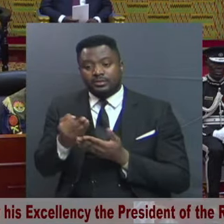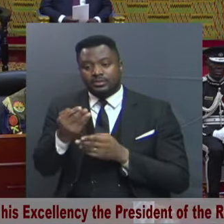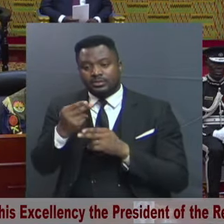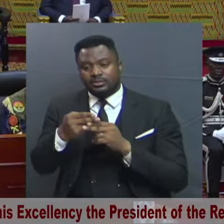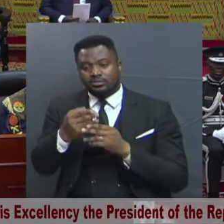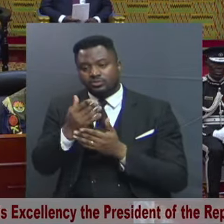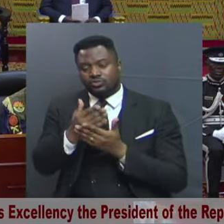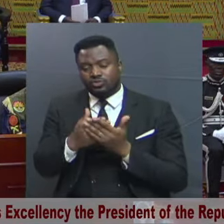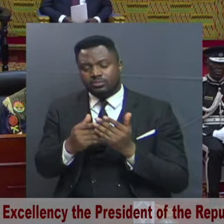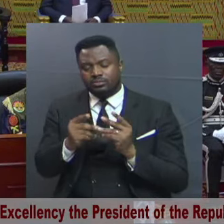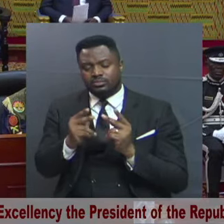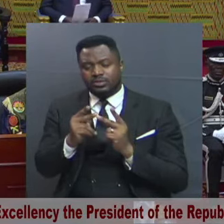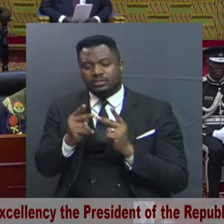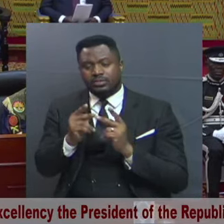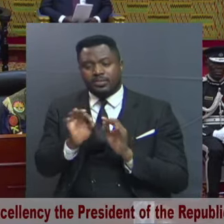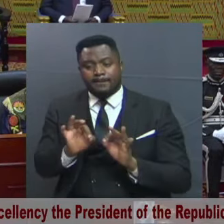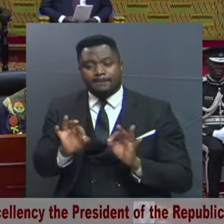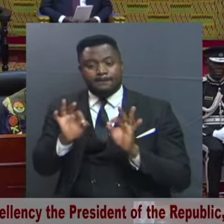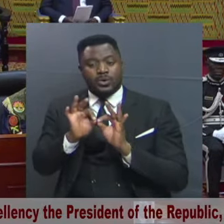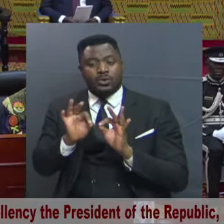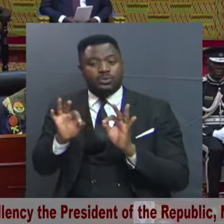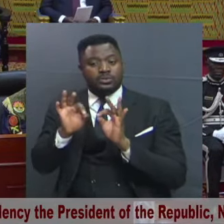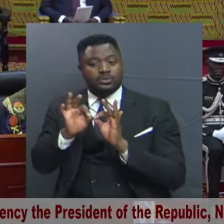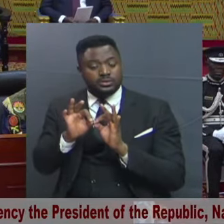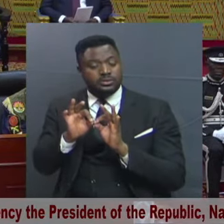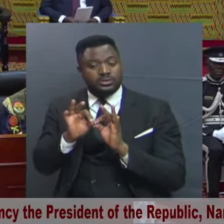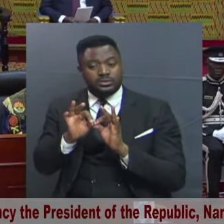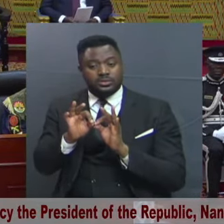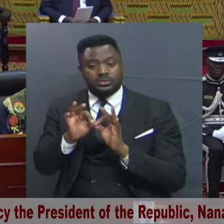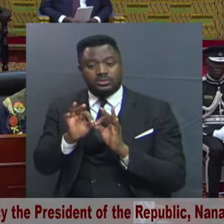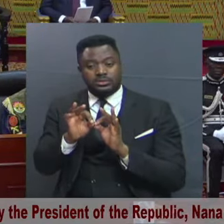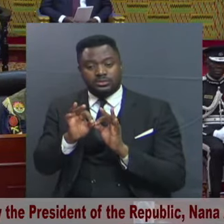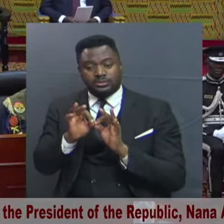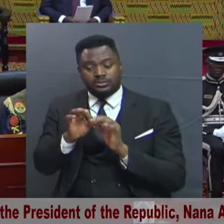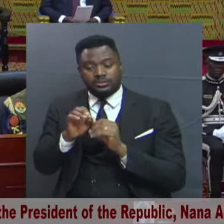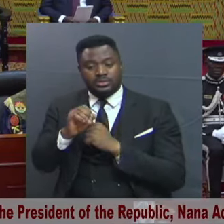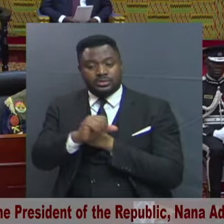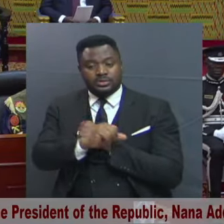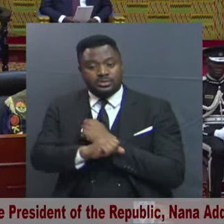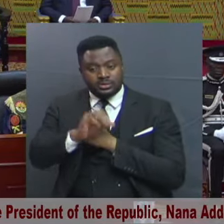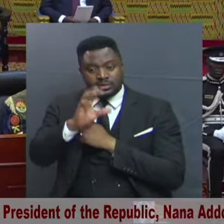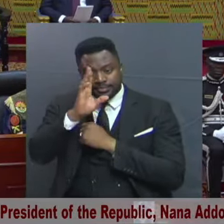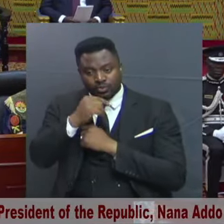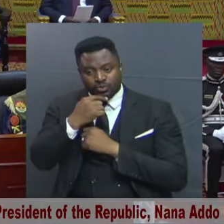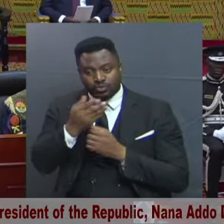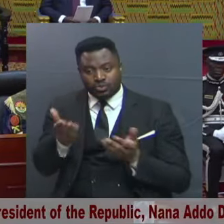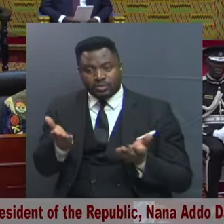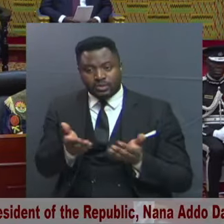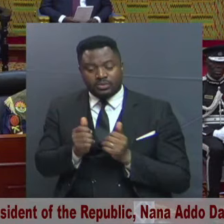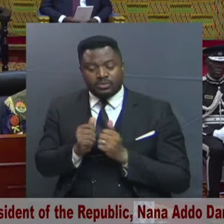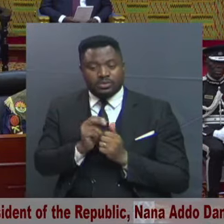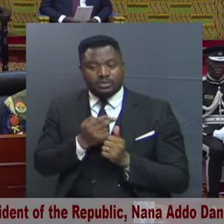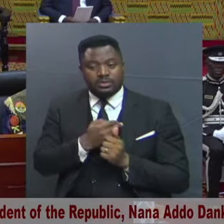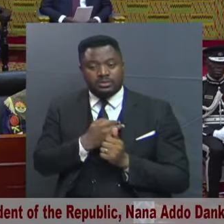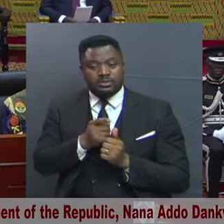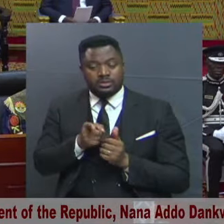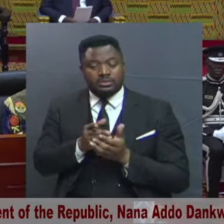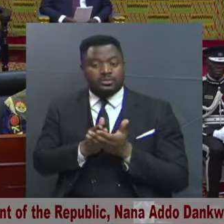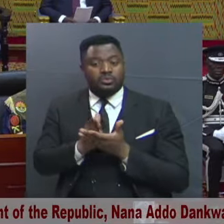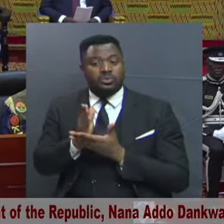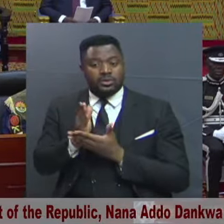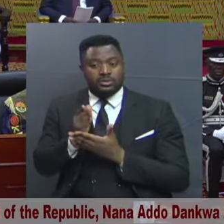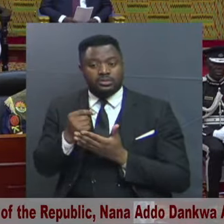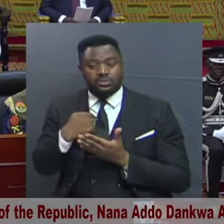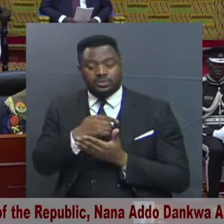some very important States men who are with us today and it's proper